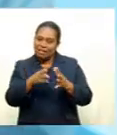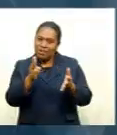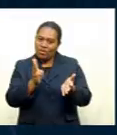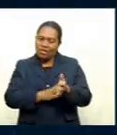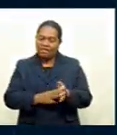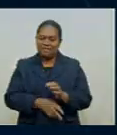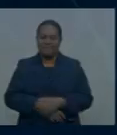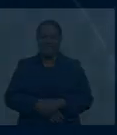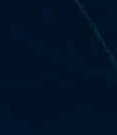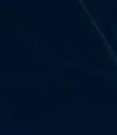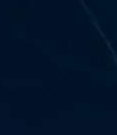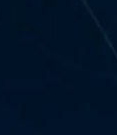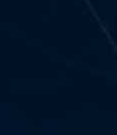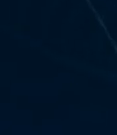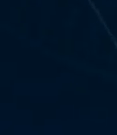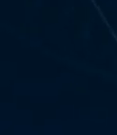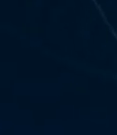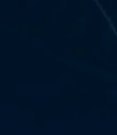functional.